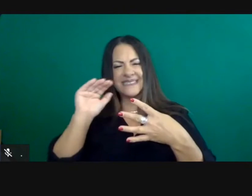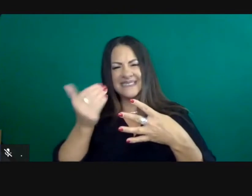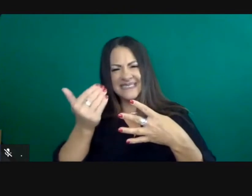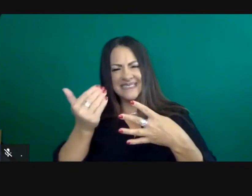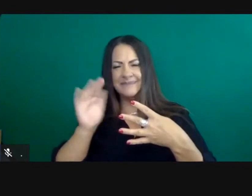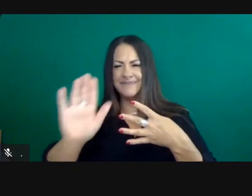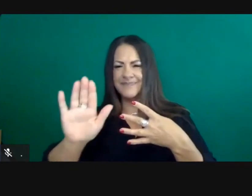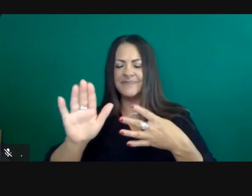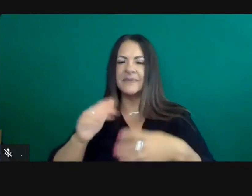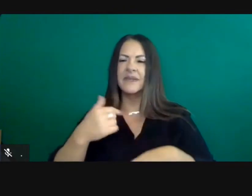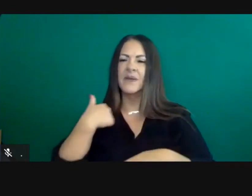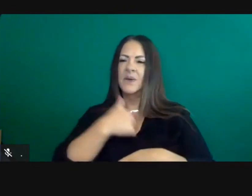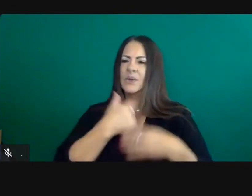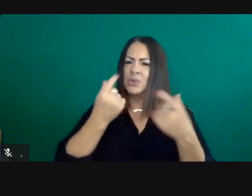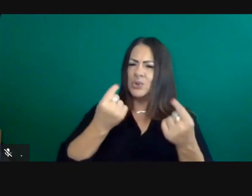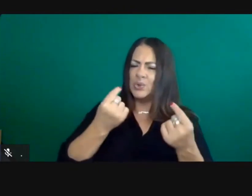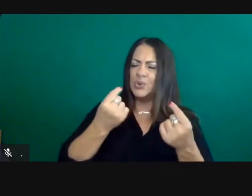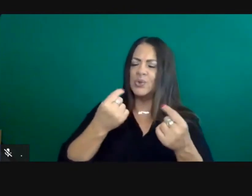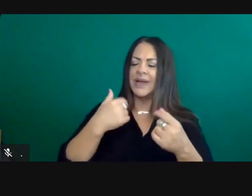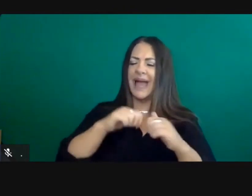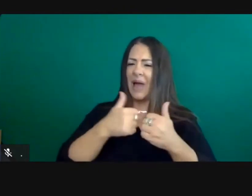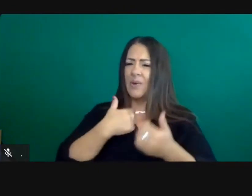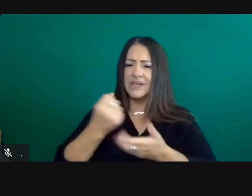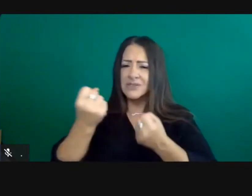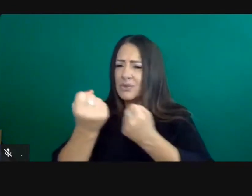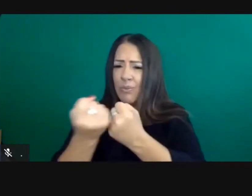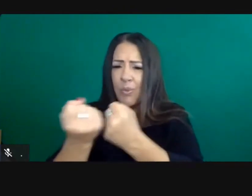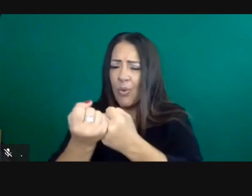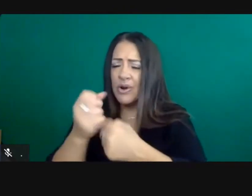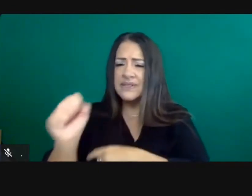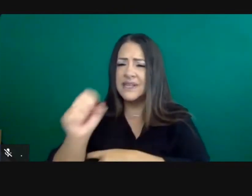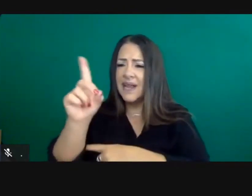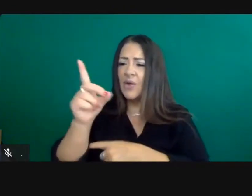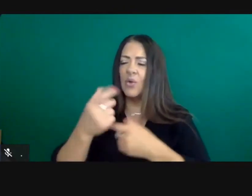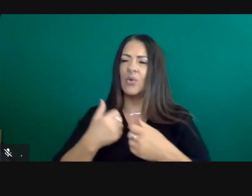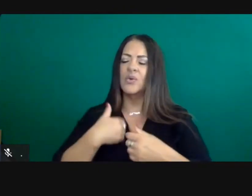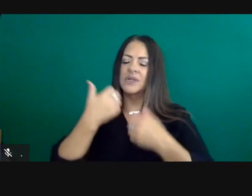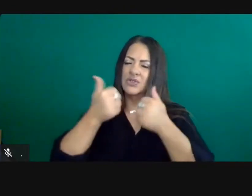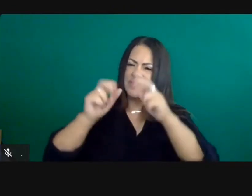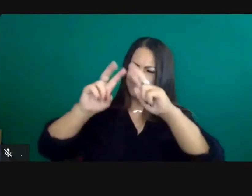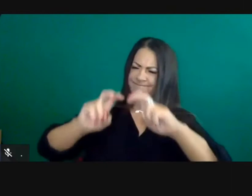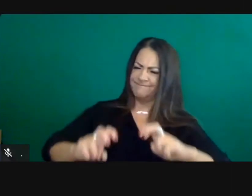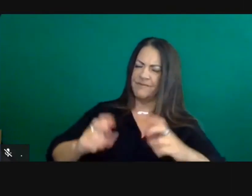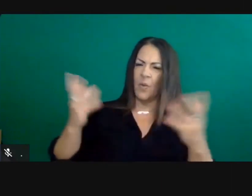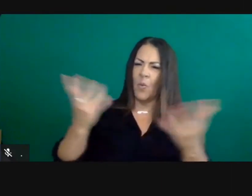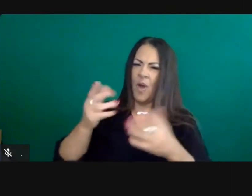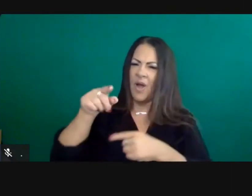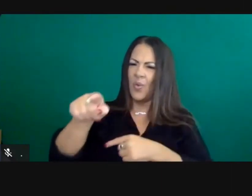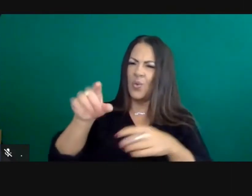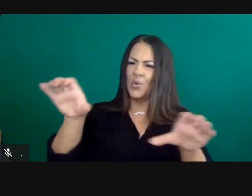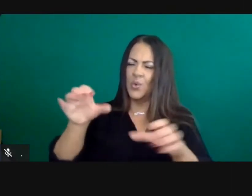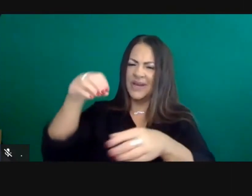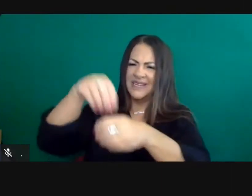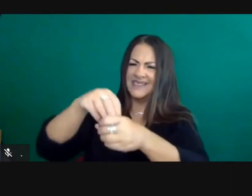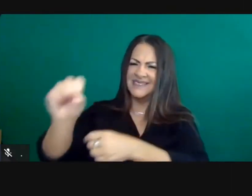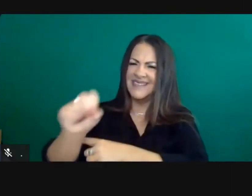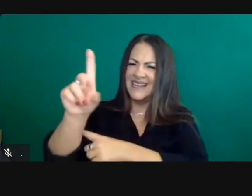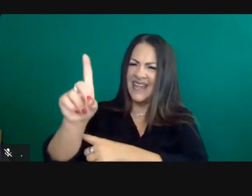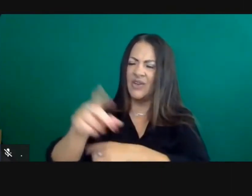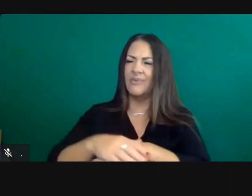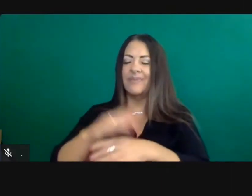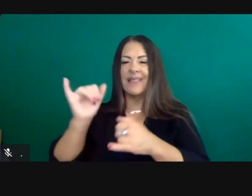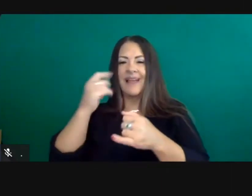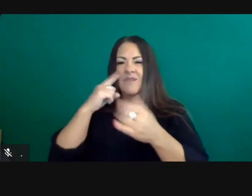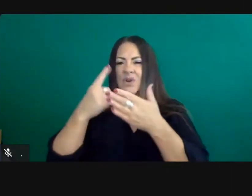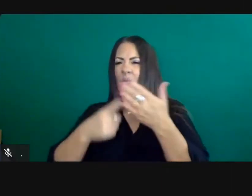we at the state can support San Diego, as well as understanding more and more what San Diego is doing around places like San